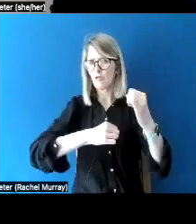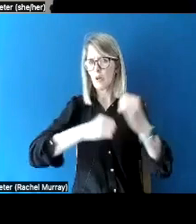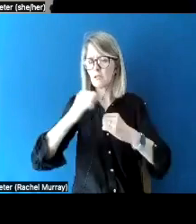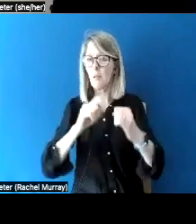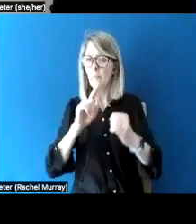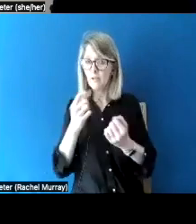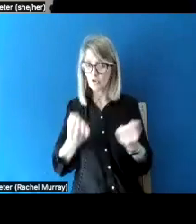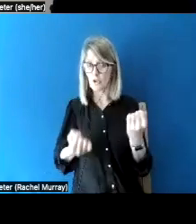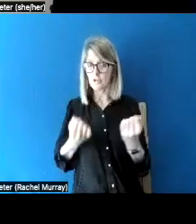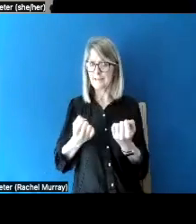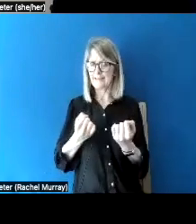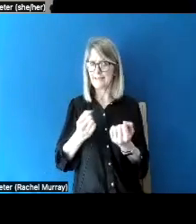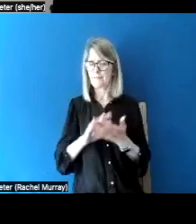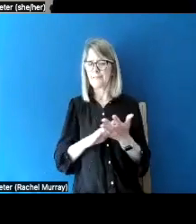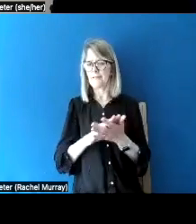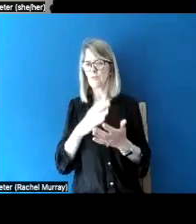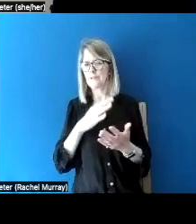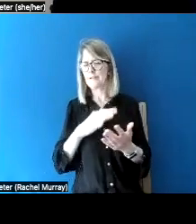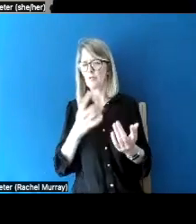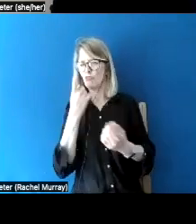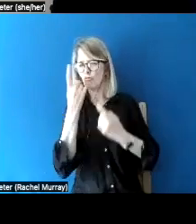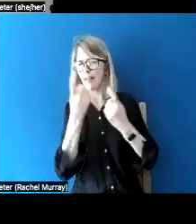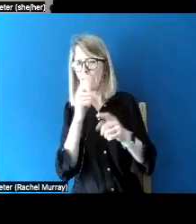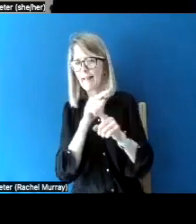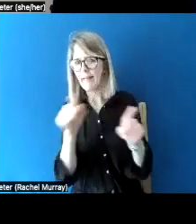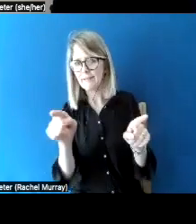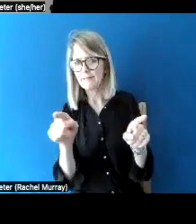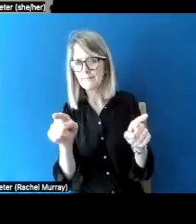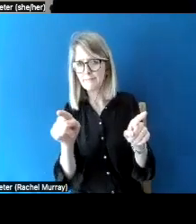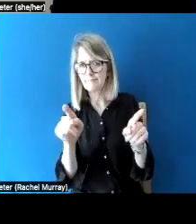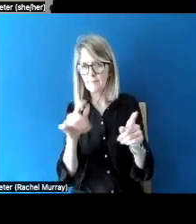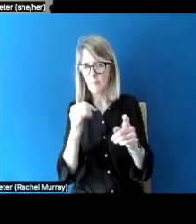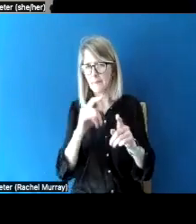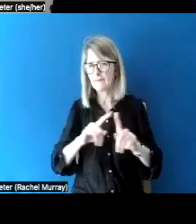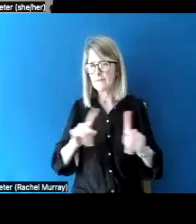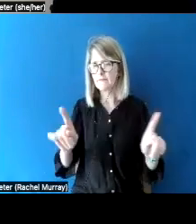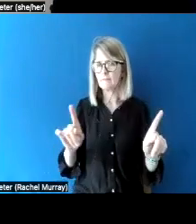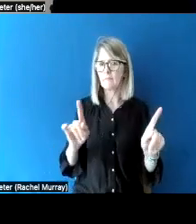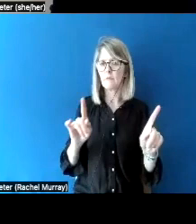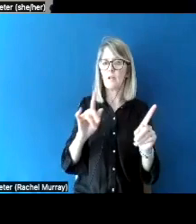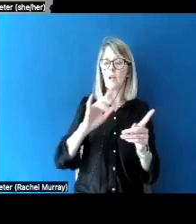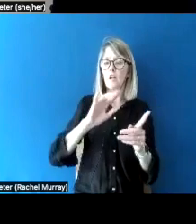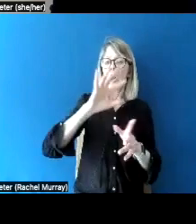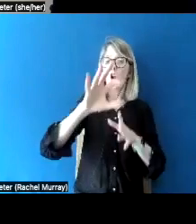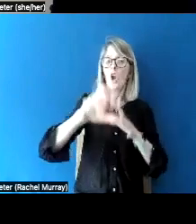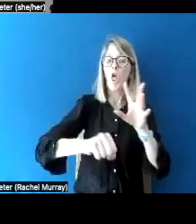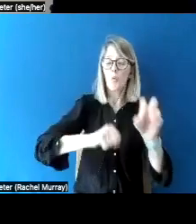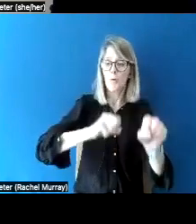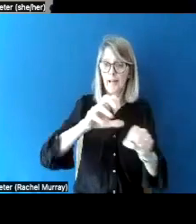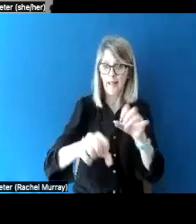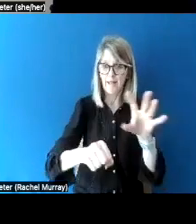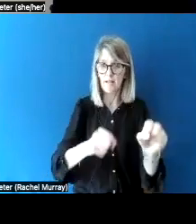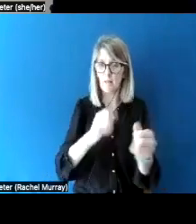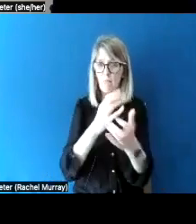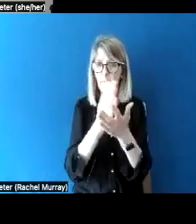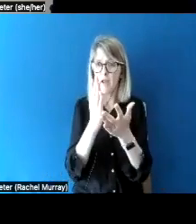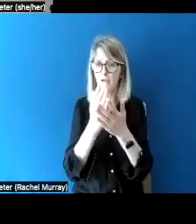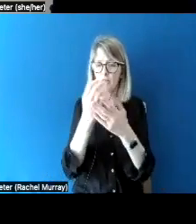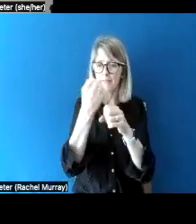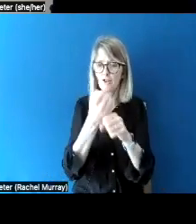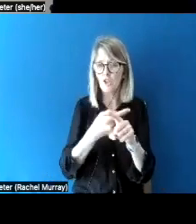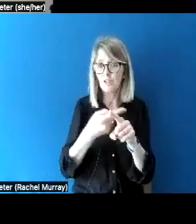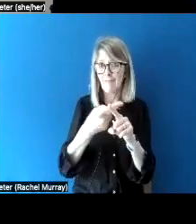actually rethink. So to conclude, colonialism is very much part of the Church of England's